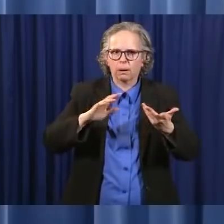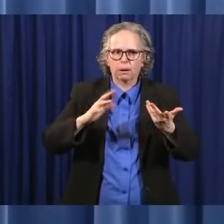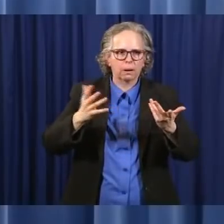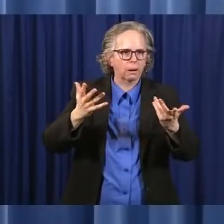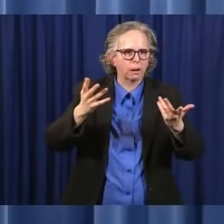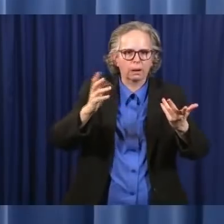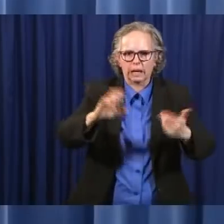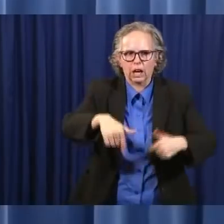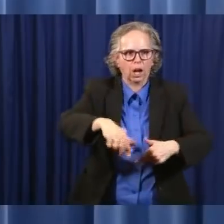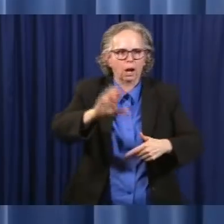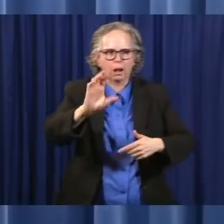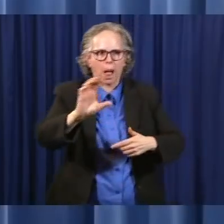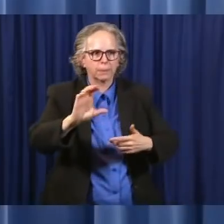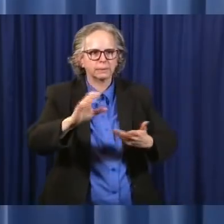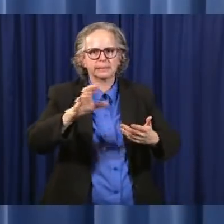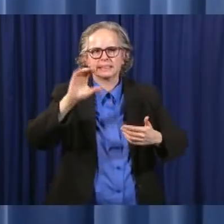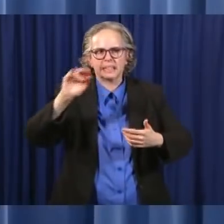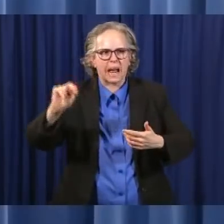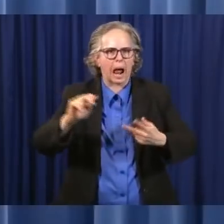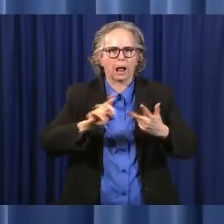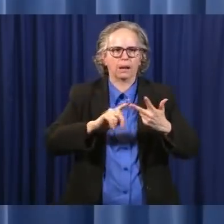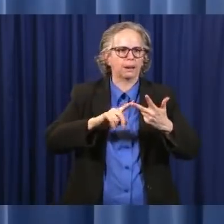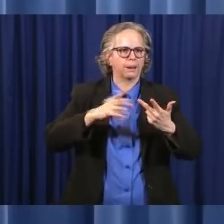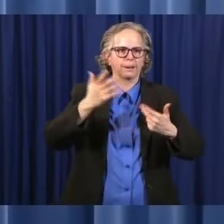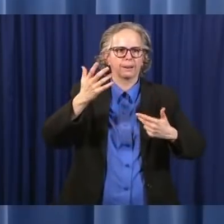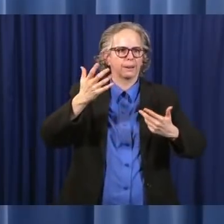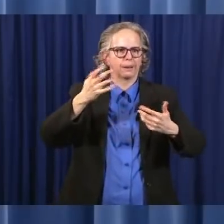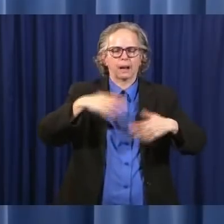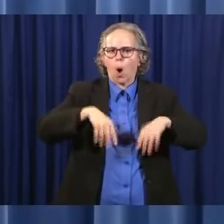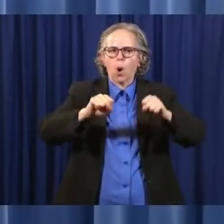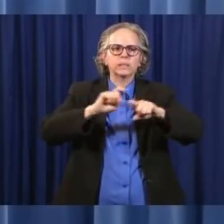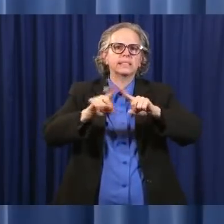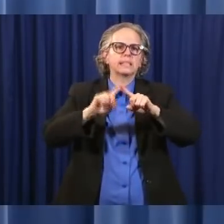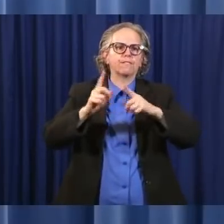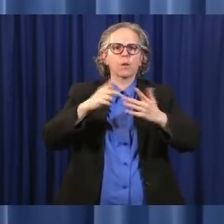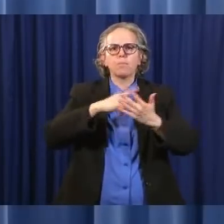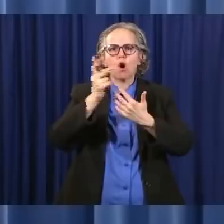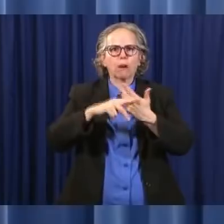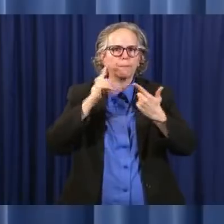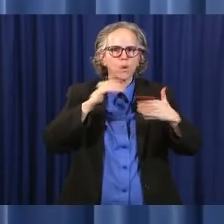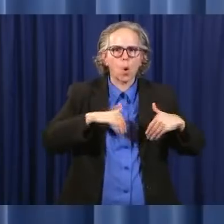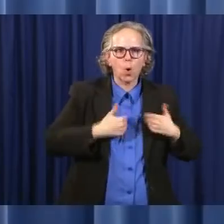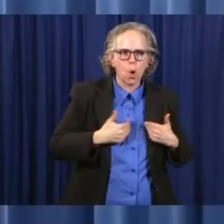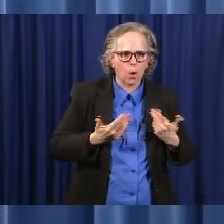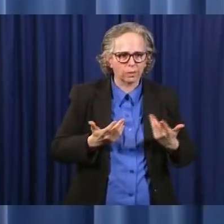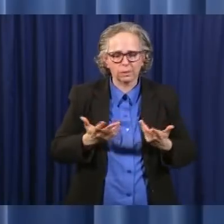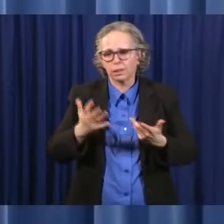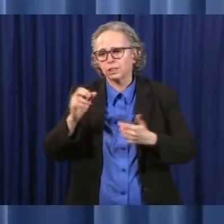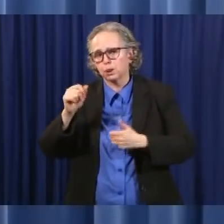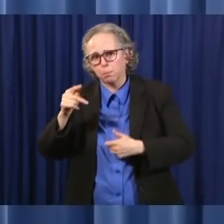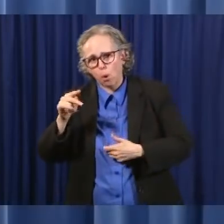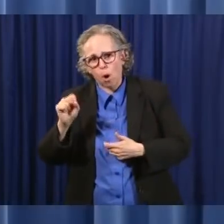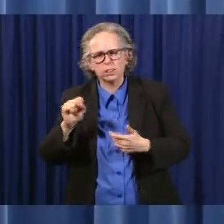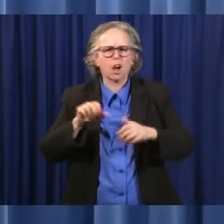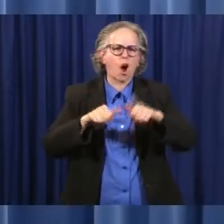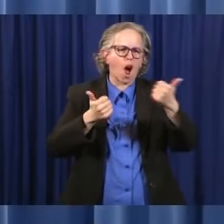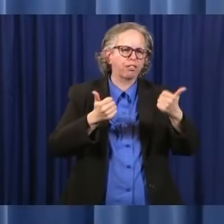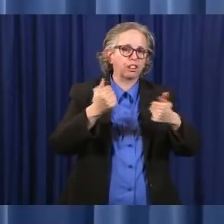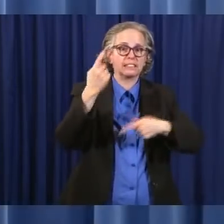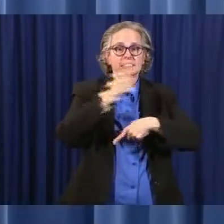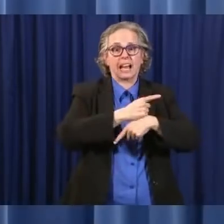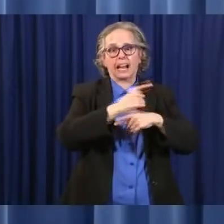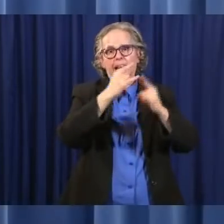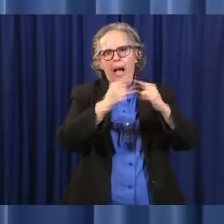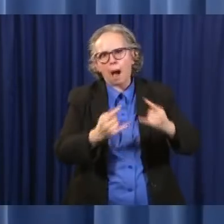different programs that they might have for young people that might include sports, but it also might include some sort of day camps.